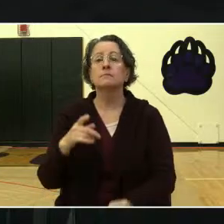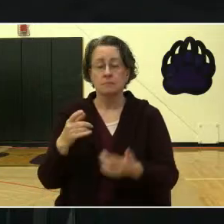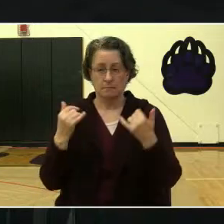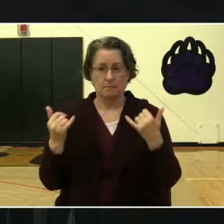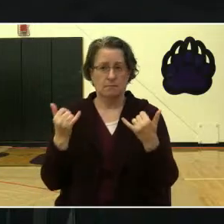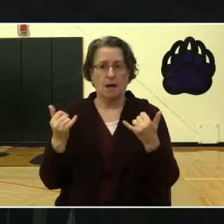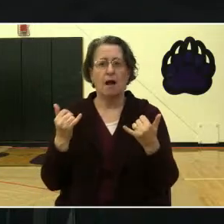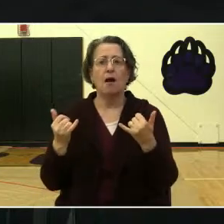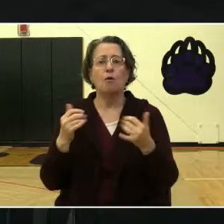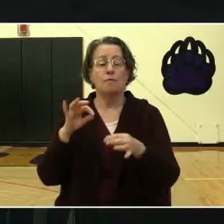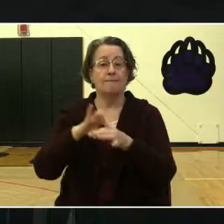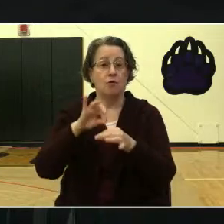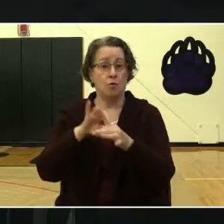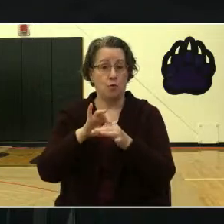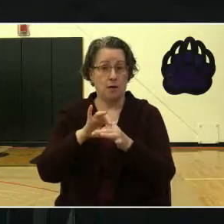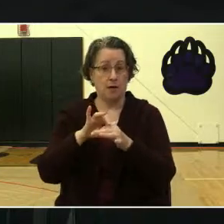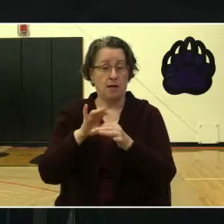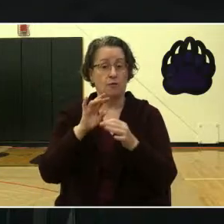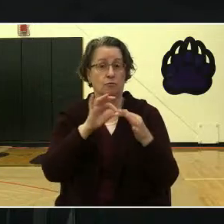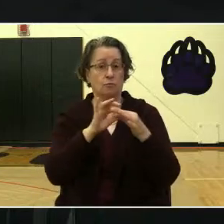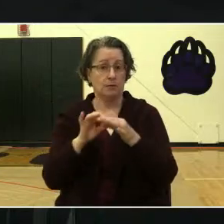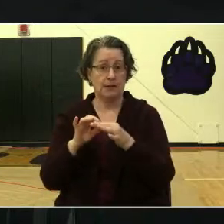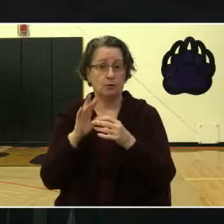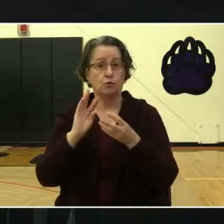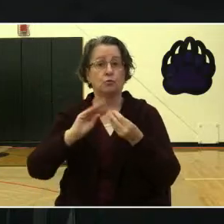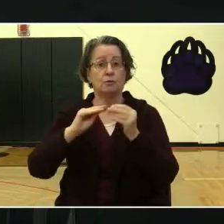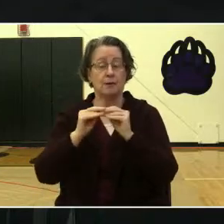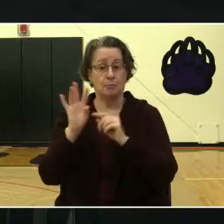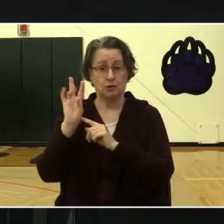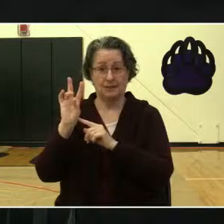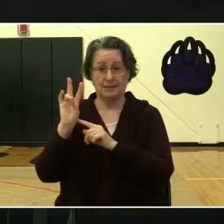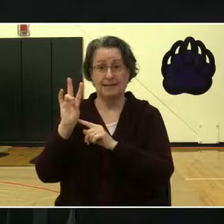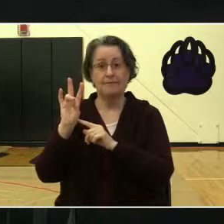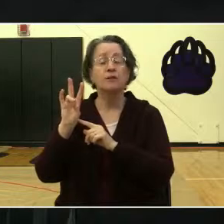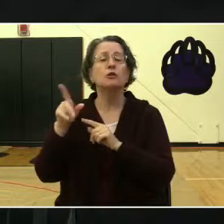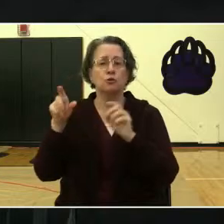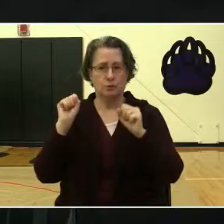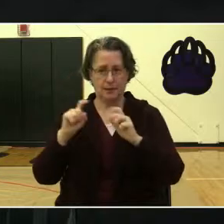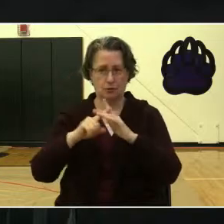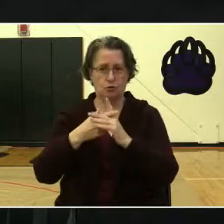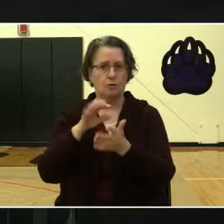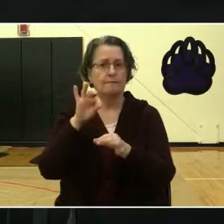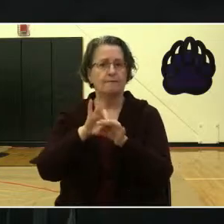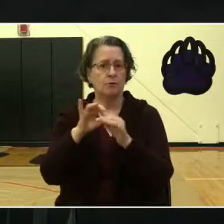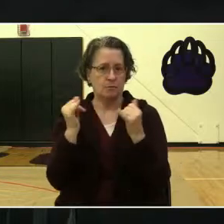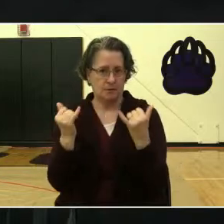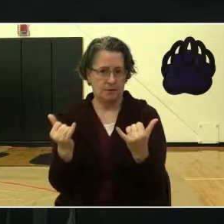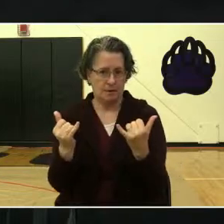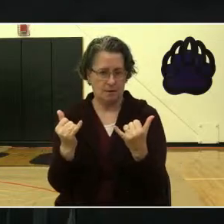article seven so you're free to go vote Mr